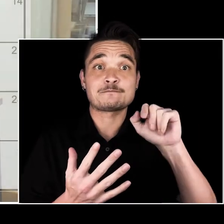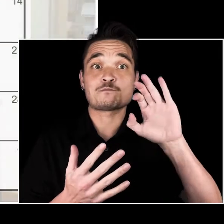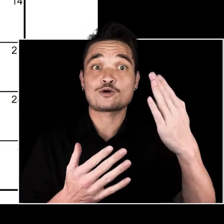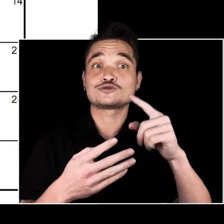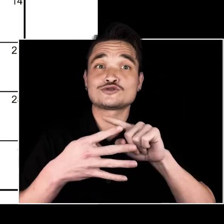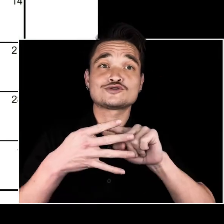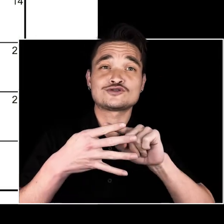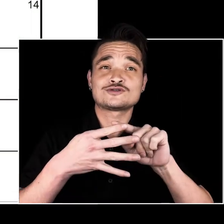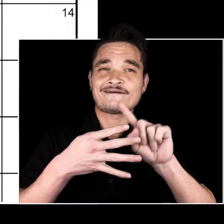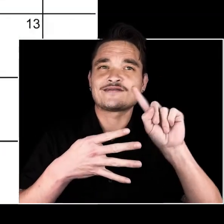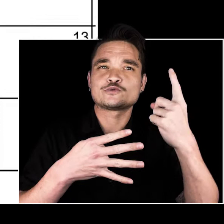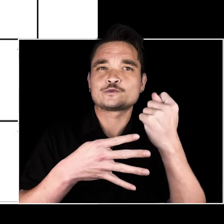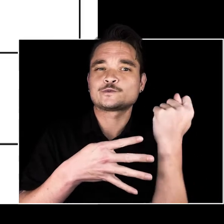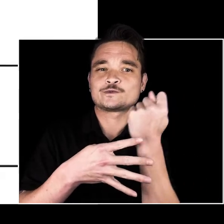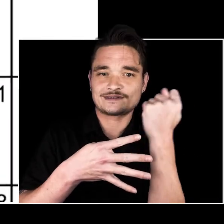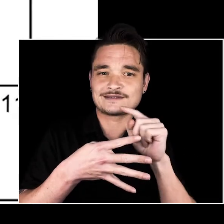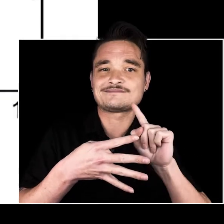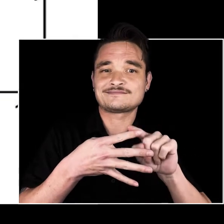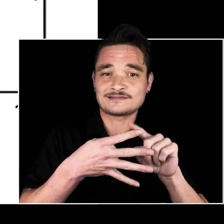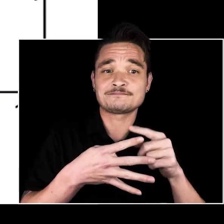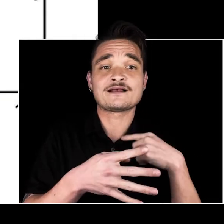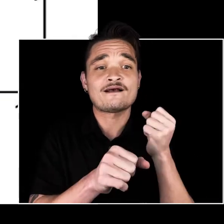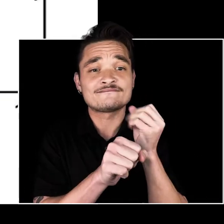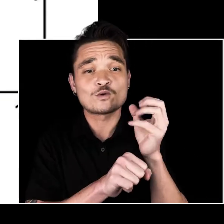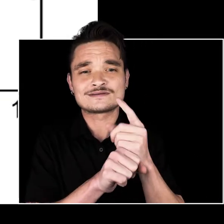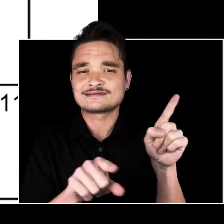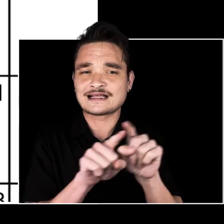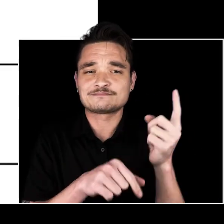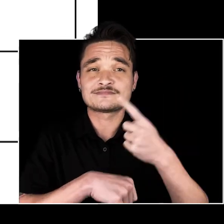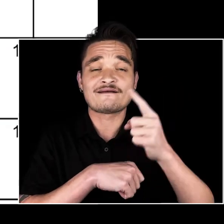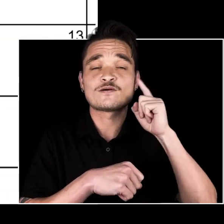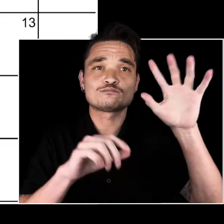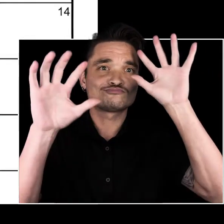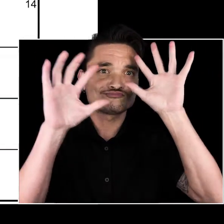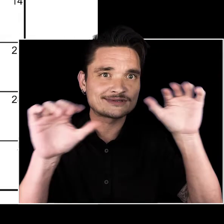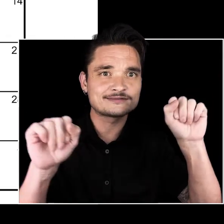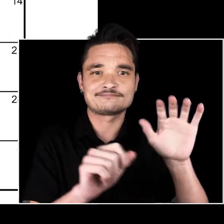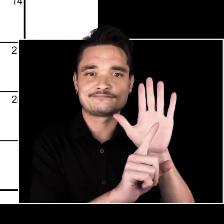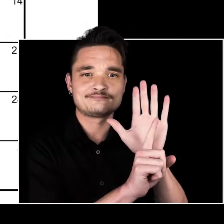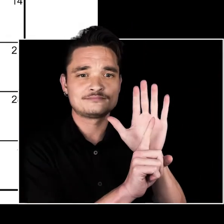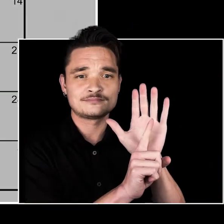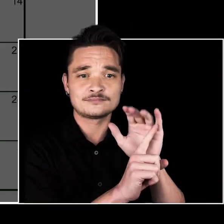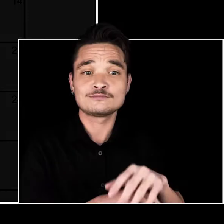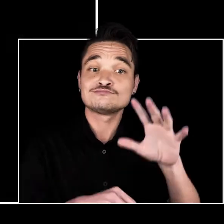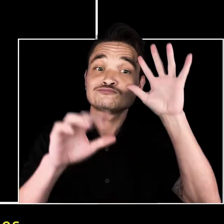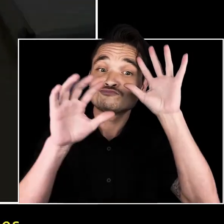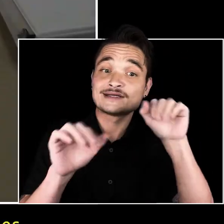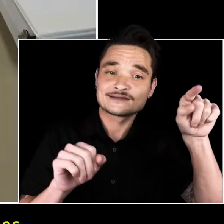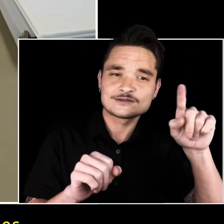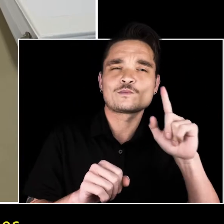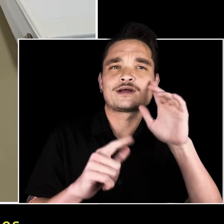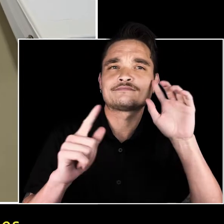board, happen on the first Tuesday in March. Every 4 years, this same day is also the presidential primary.